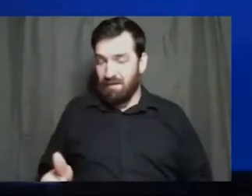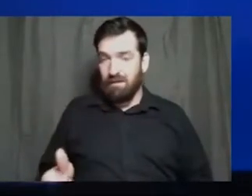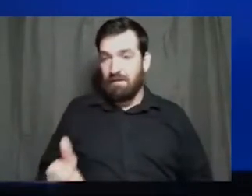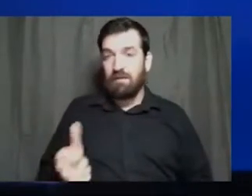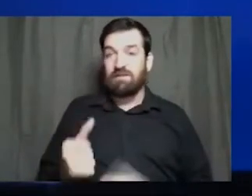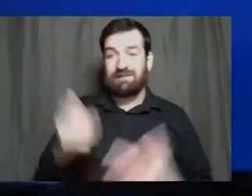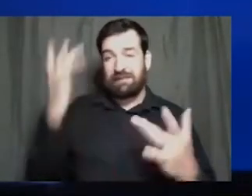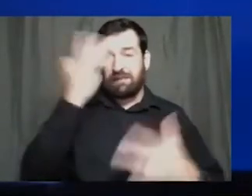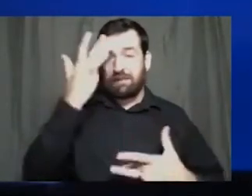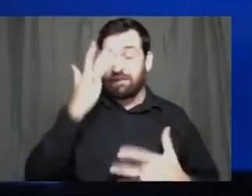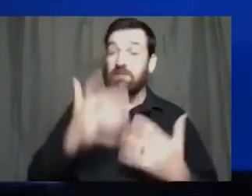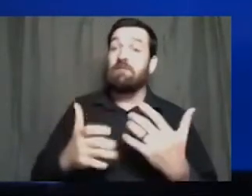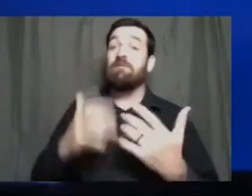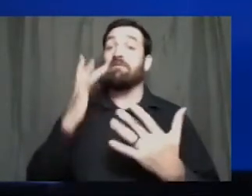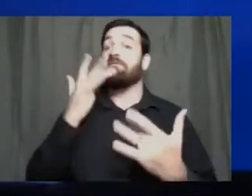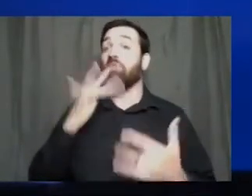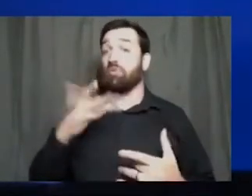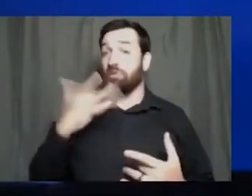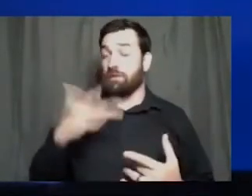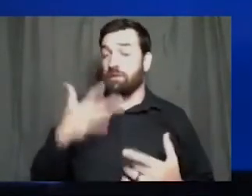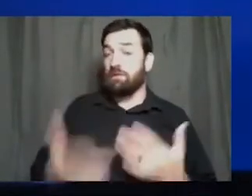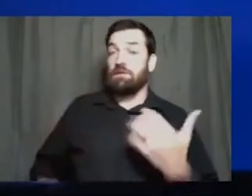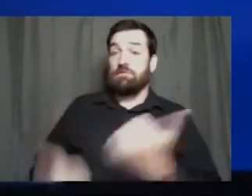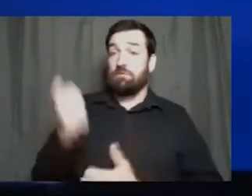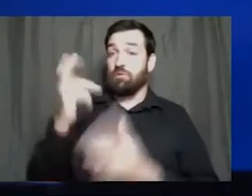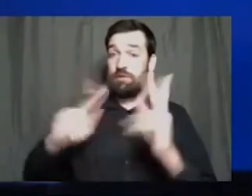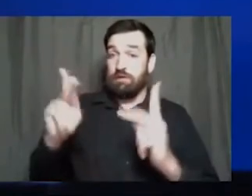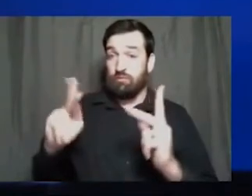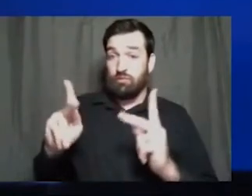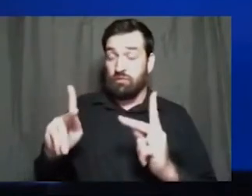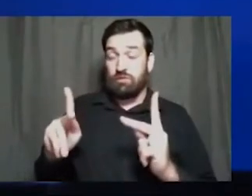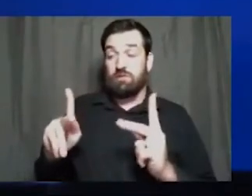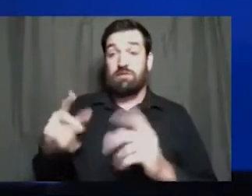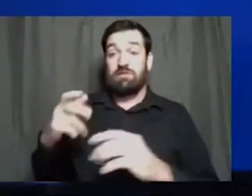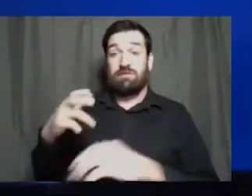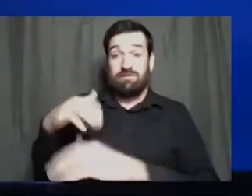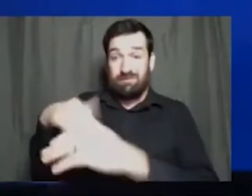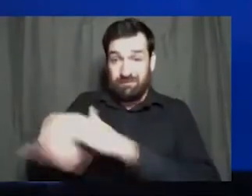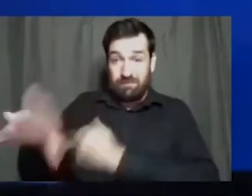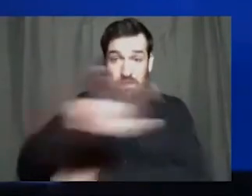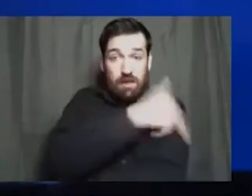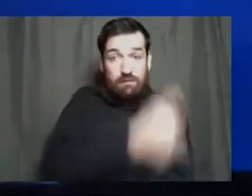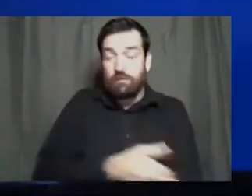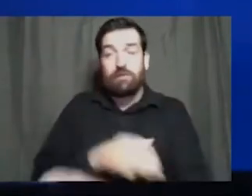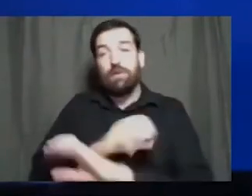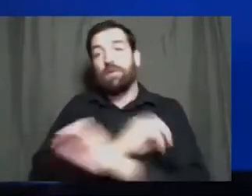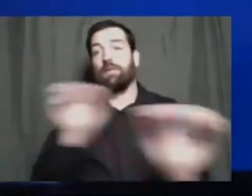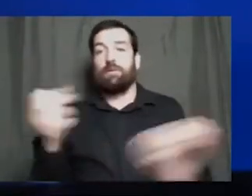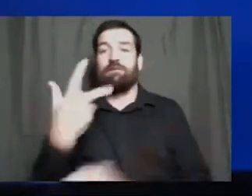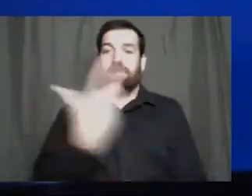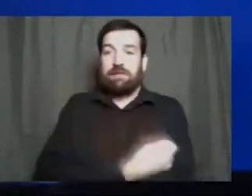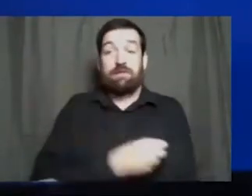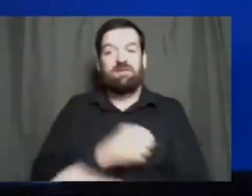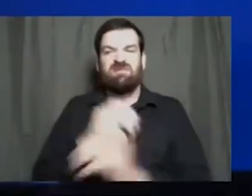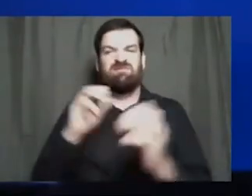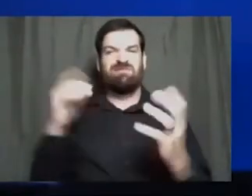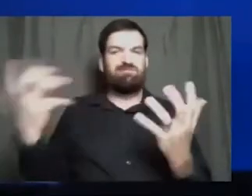got hospitalized were those who are unvaccinated, showing that the vaccines still work. And even as per our data here at KU, we've